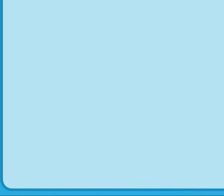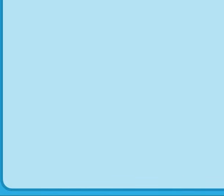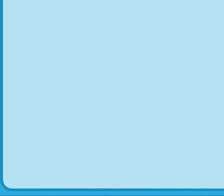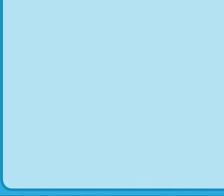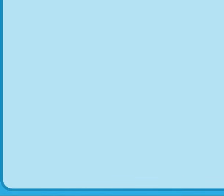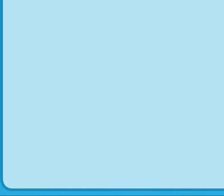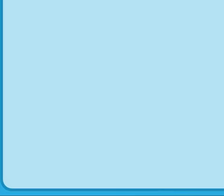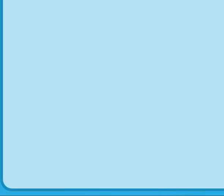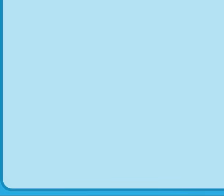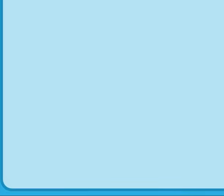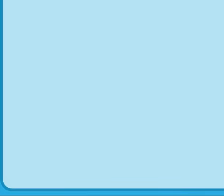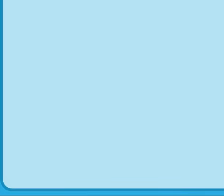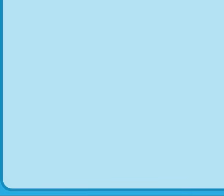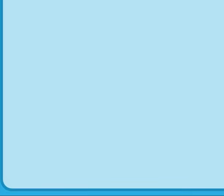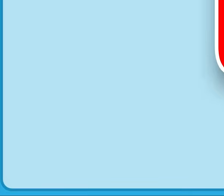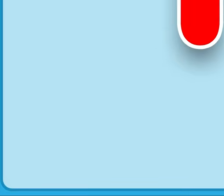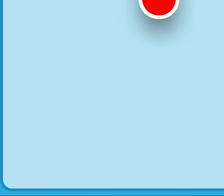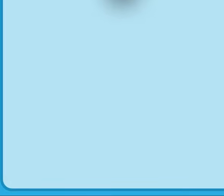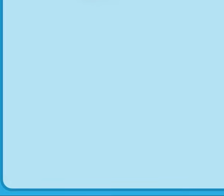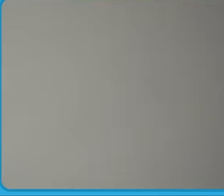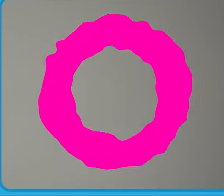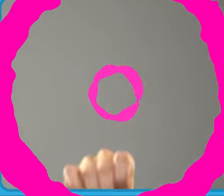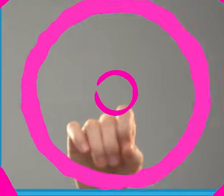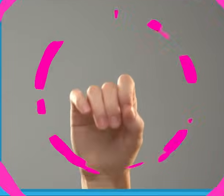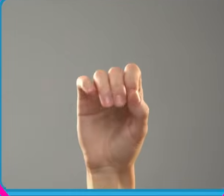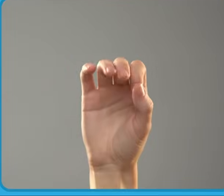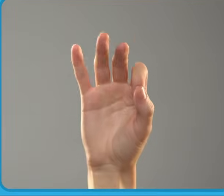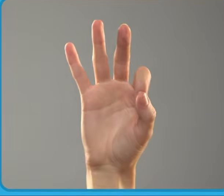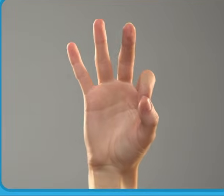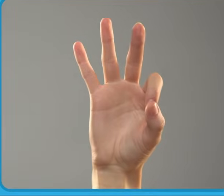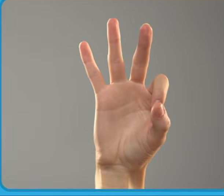The letter F.